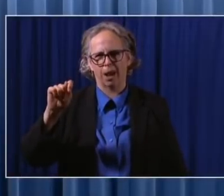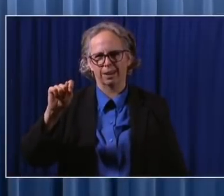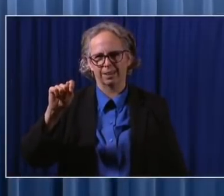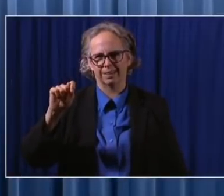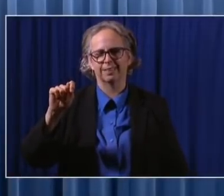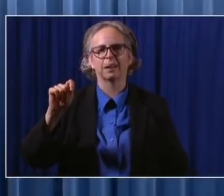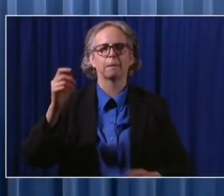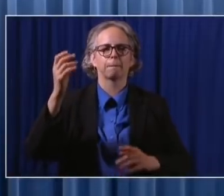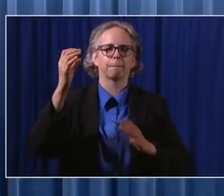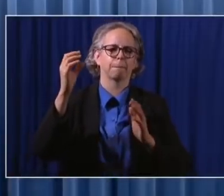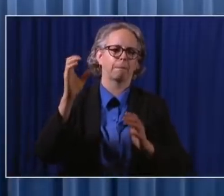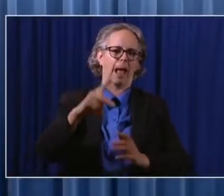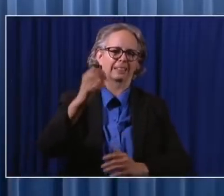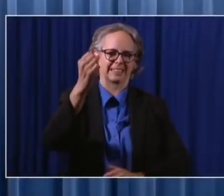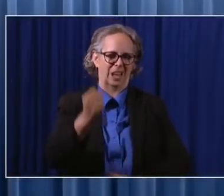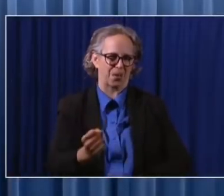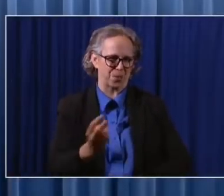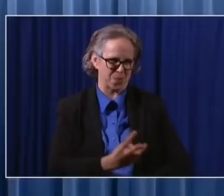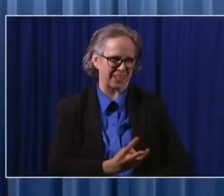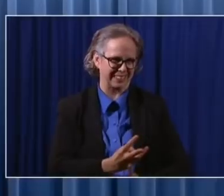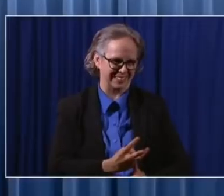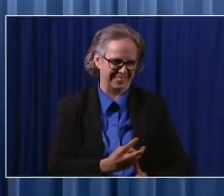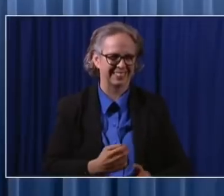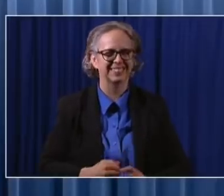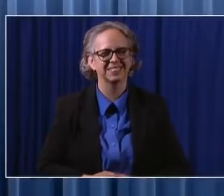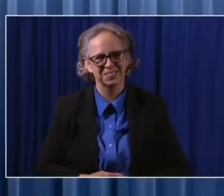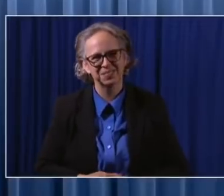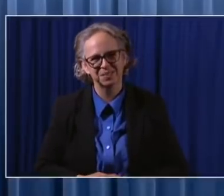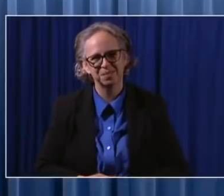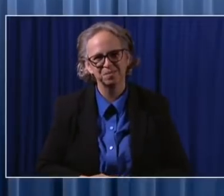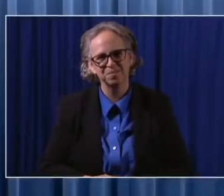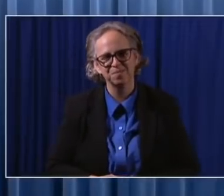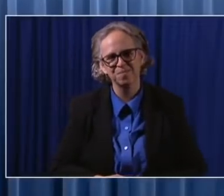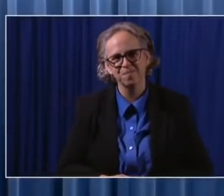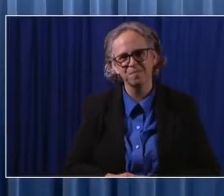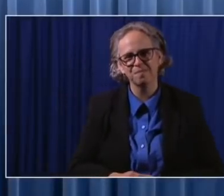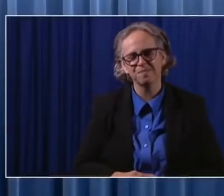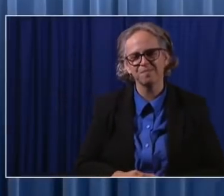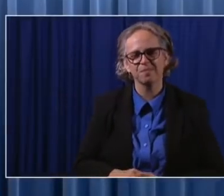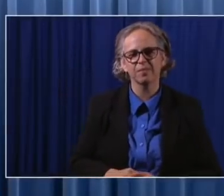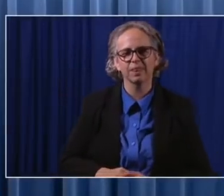same region of the state.